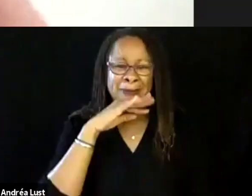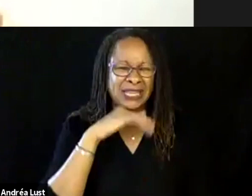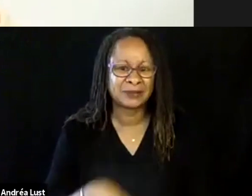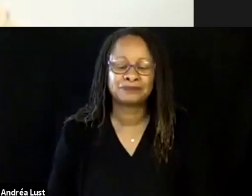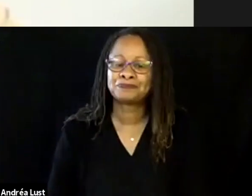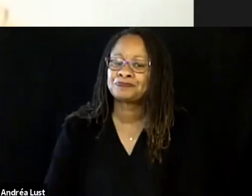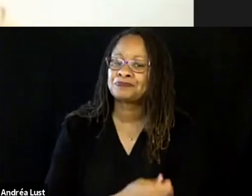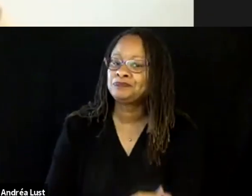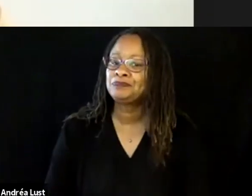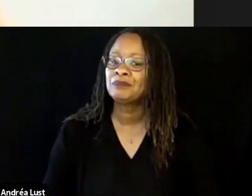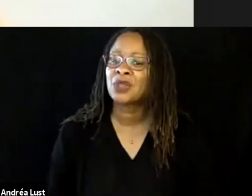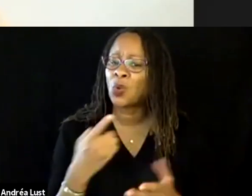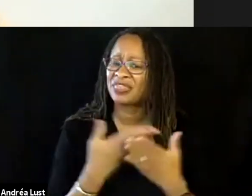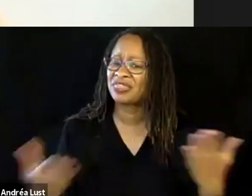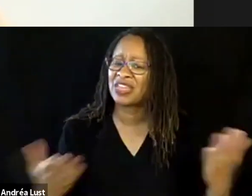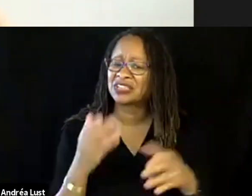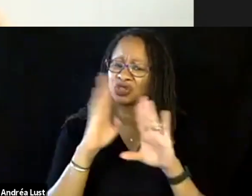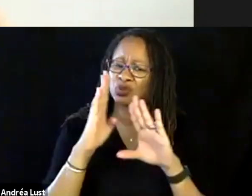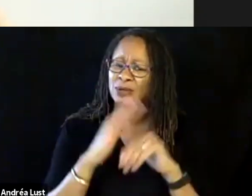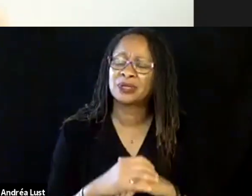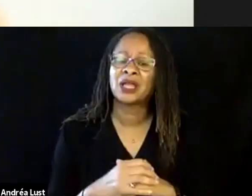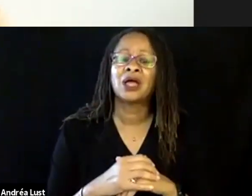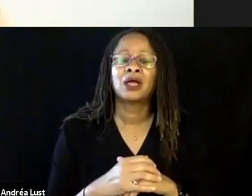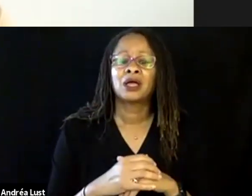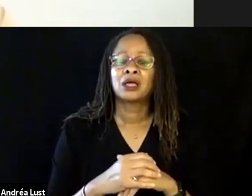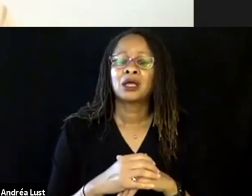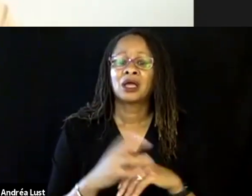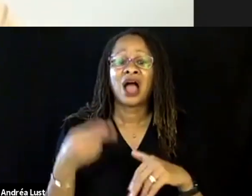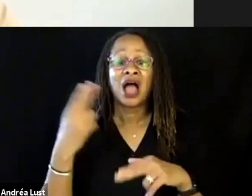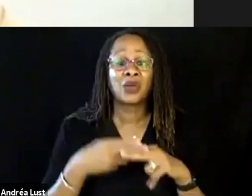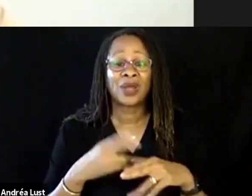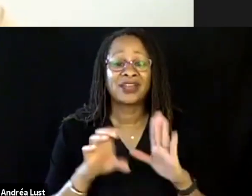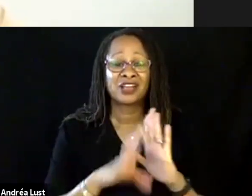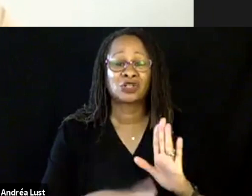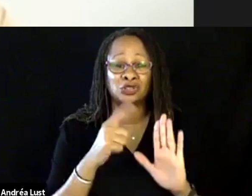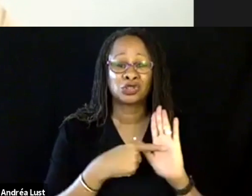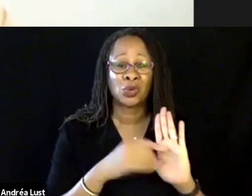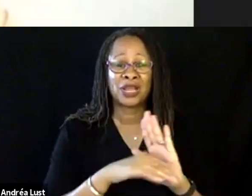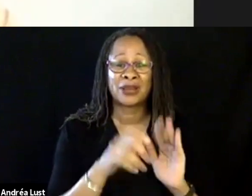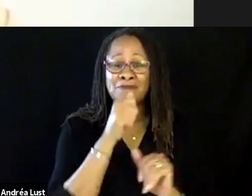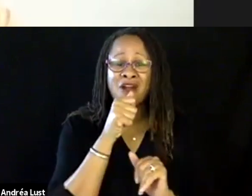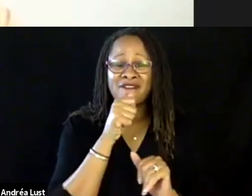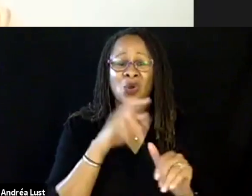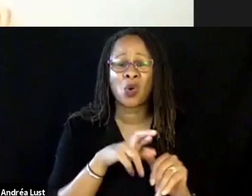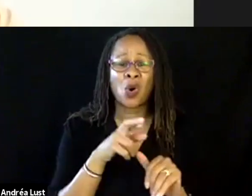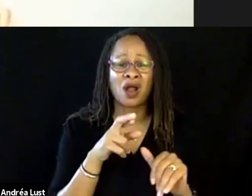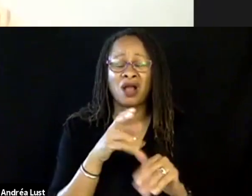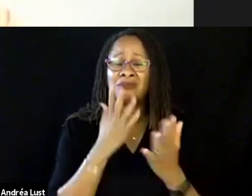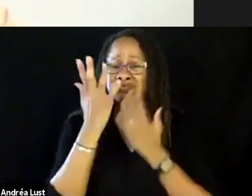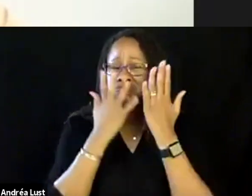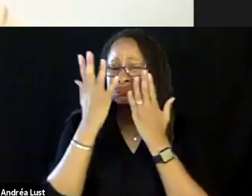really particularly troubling is that plus size characters are more likely to be portrayed in private or humiliating moments, like going